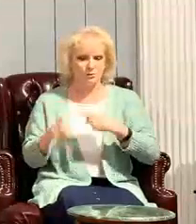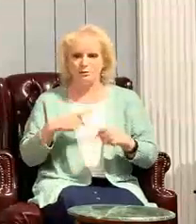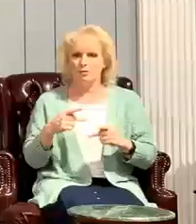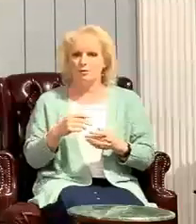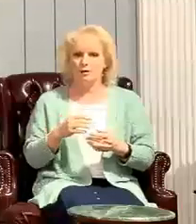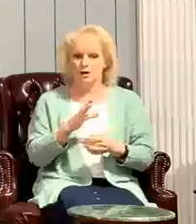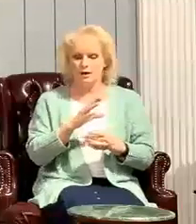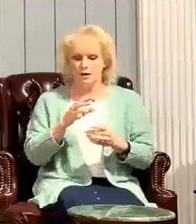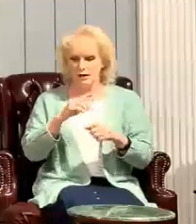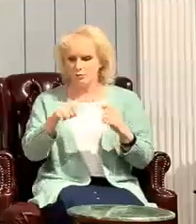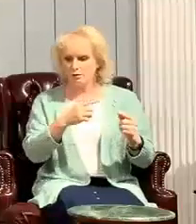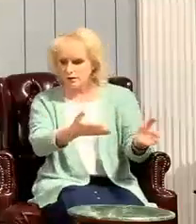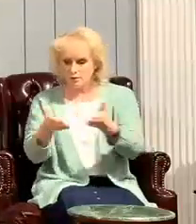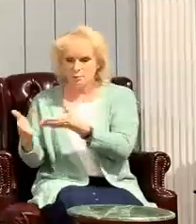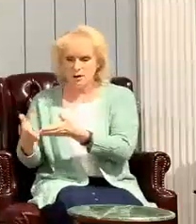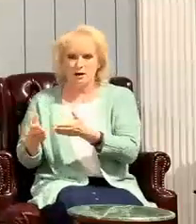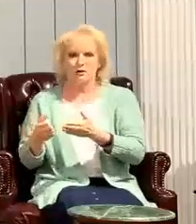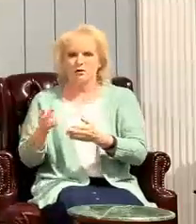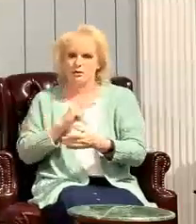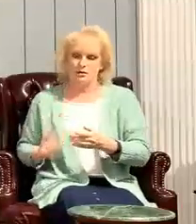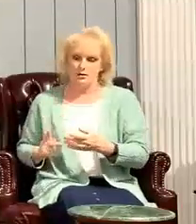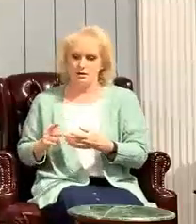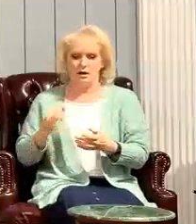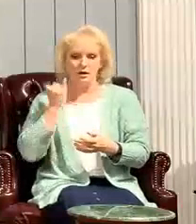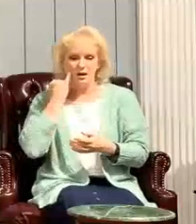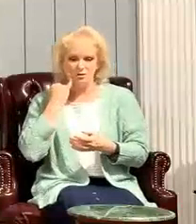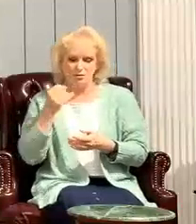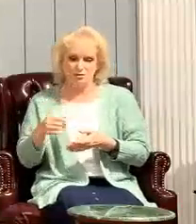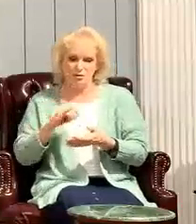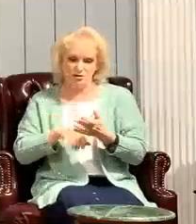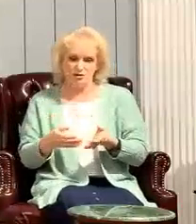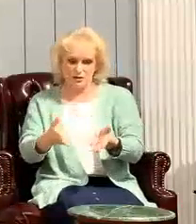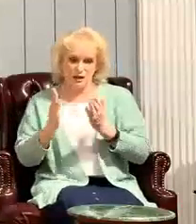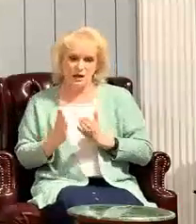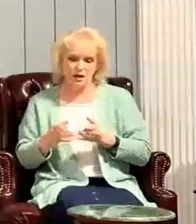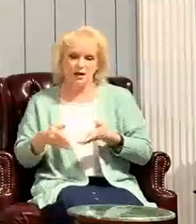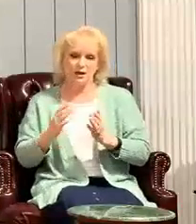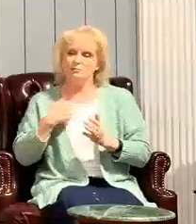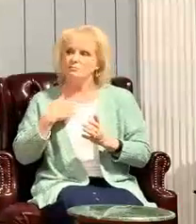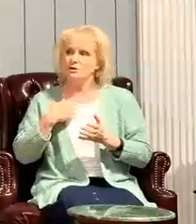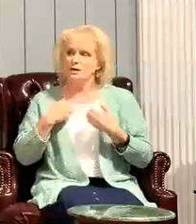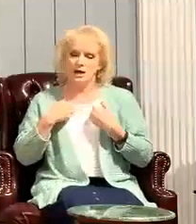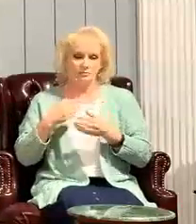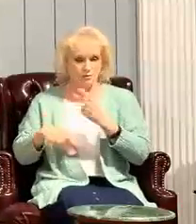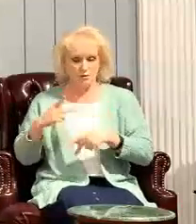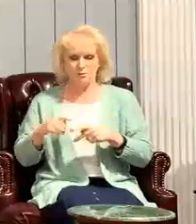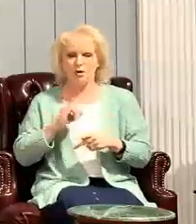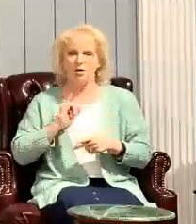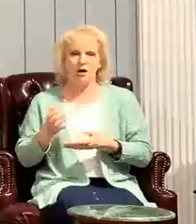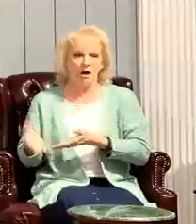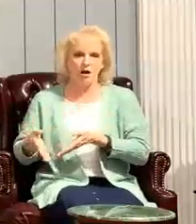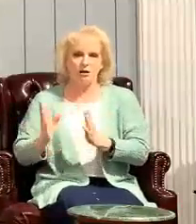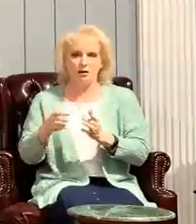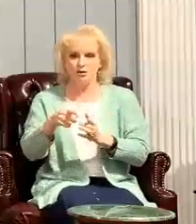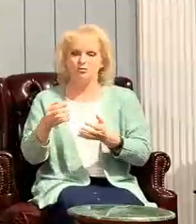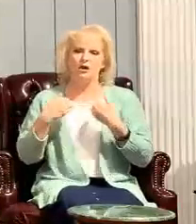says, listen, if you'll just give me back the people, you know, I'm the king of these people. If you'll just let me have them back to reign, I'll let you have all of the wealth. I'll let